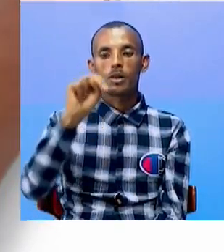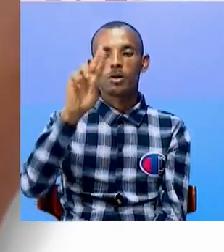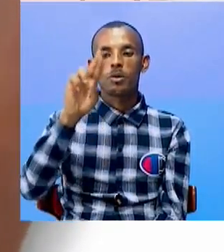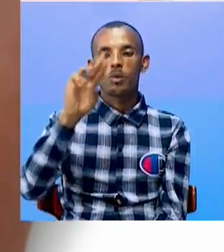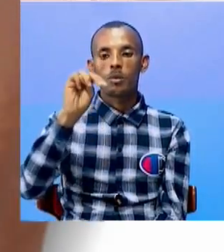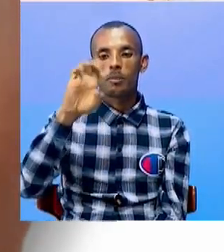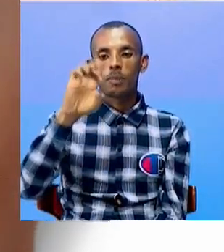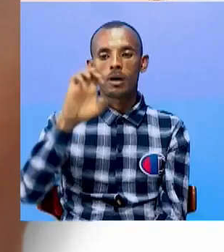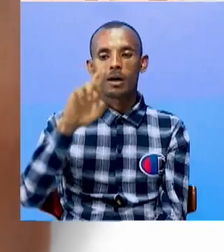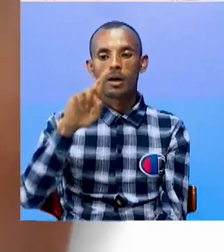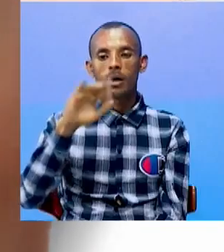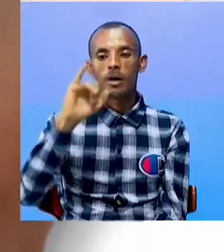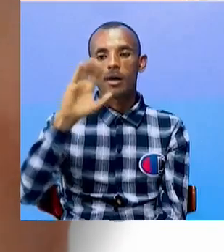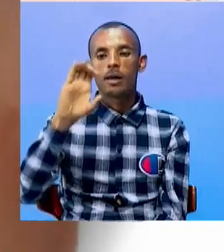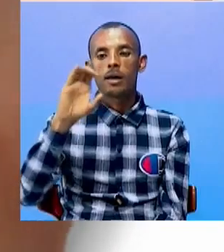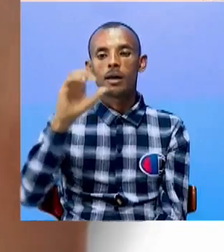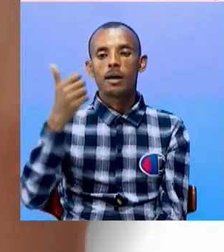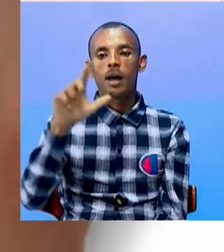coefficient